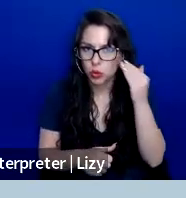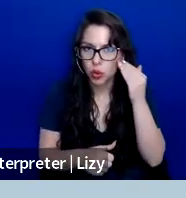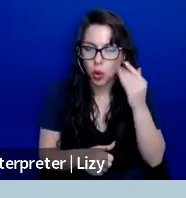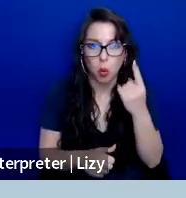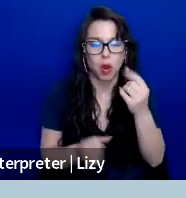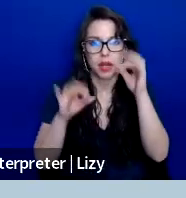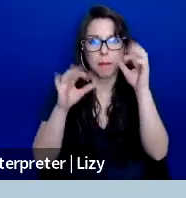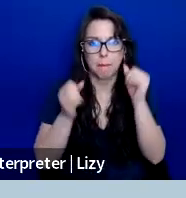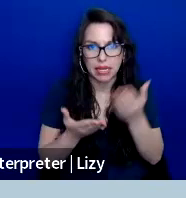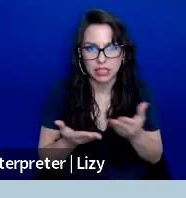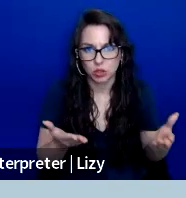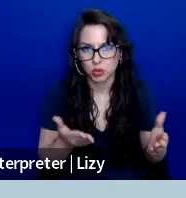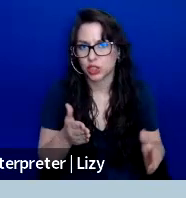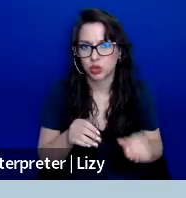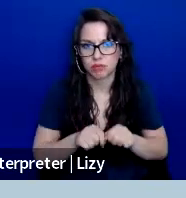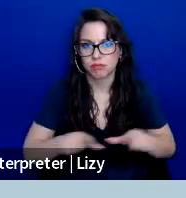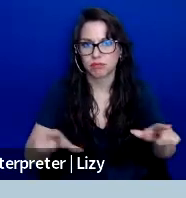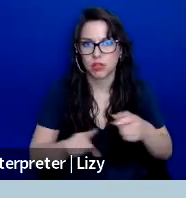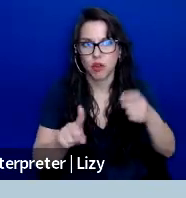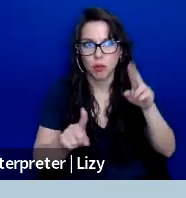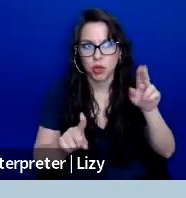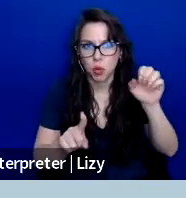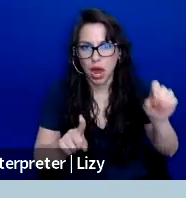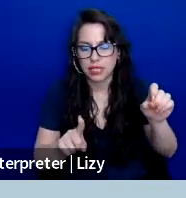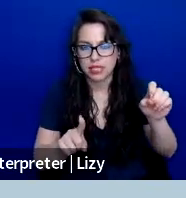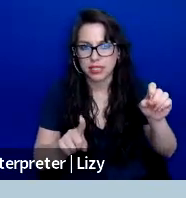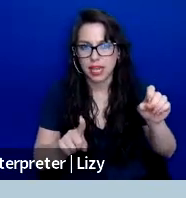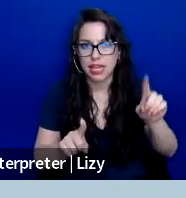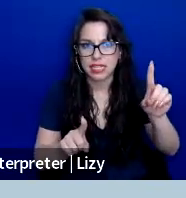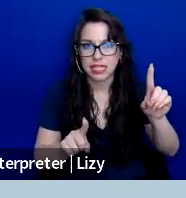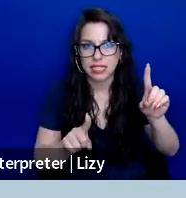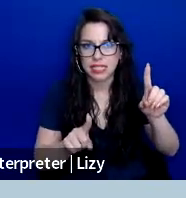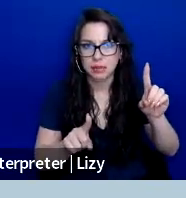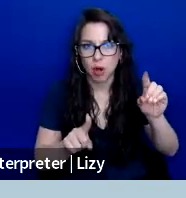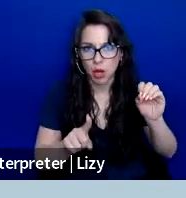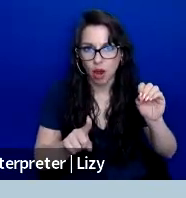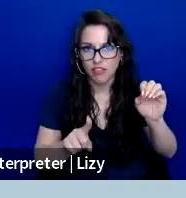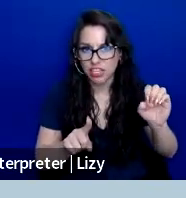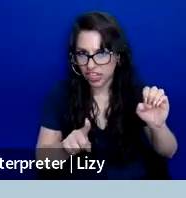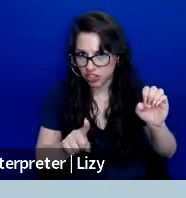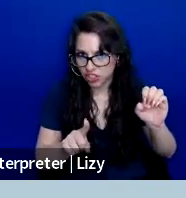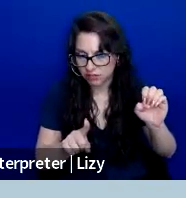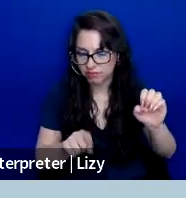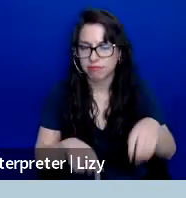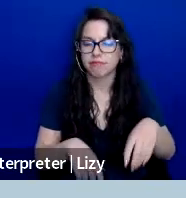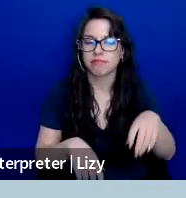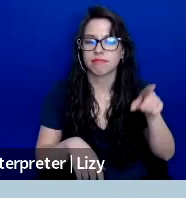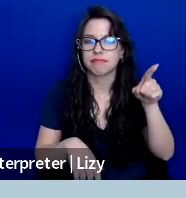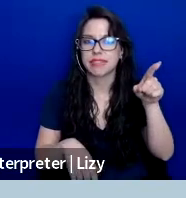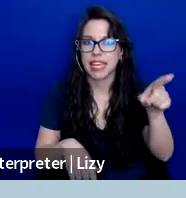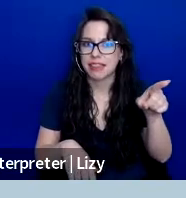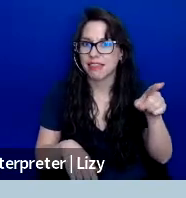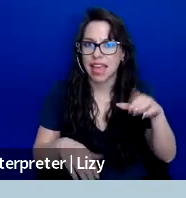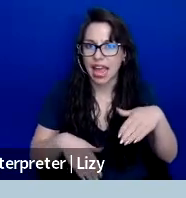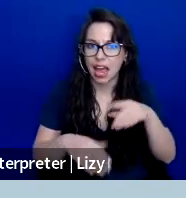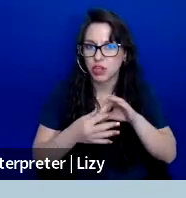came out from the U.S. Department of Education, and they have not released guidance on AT in a